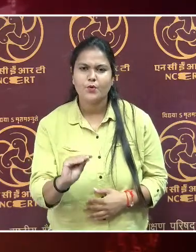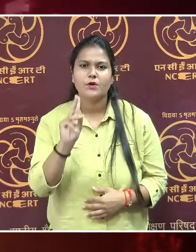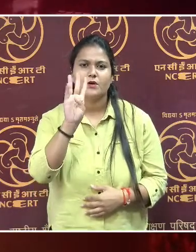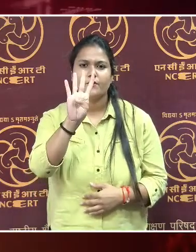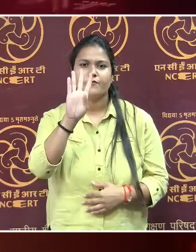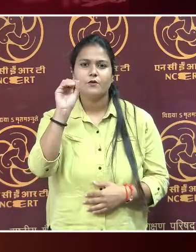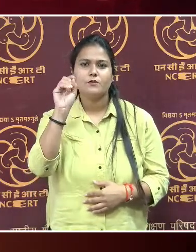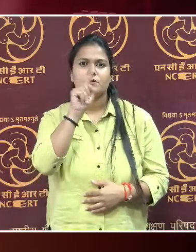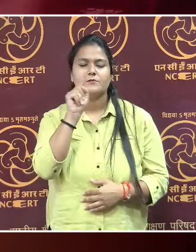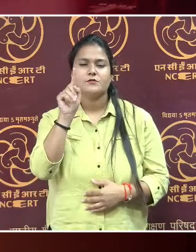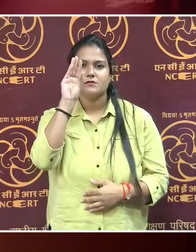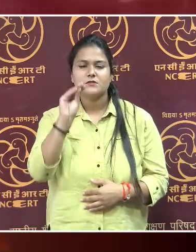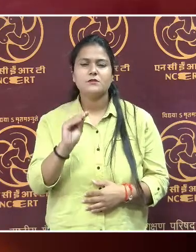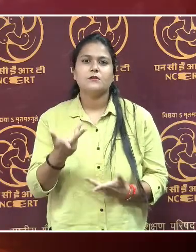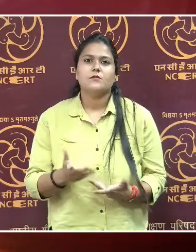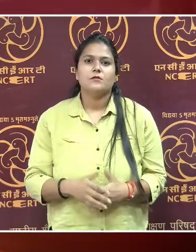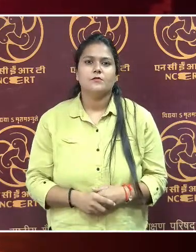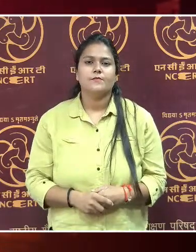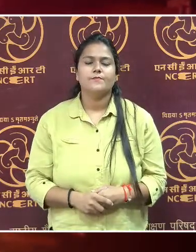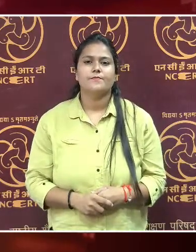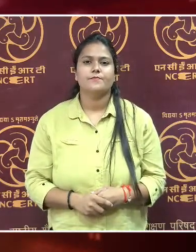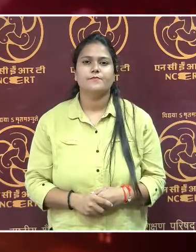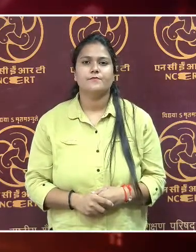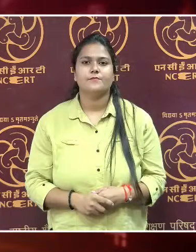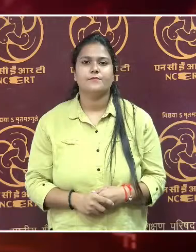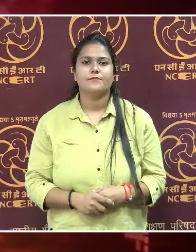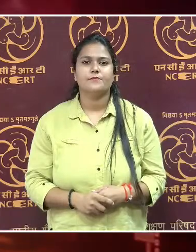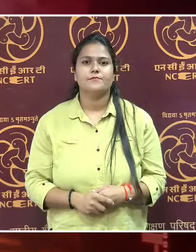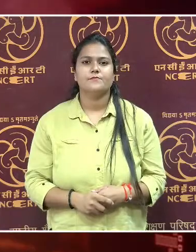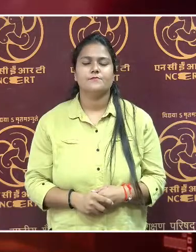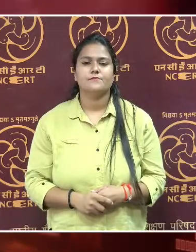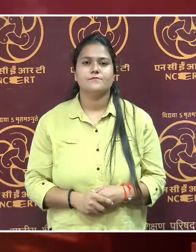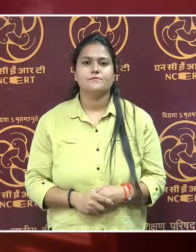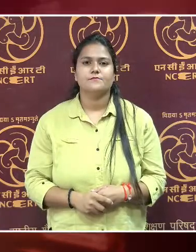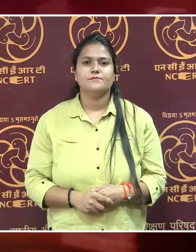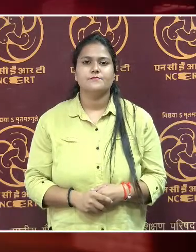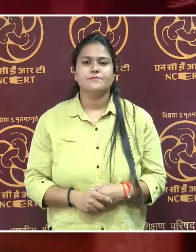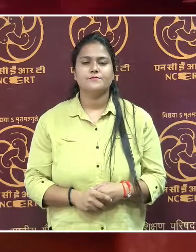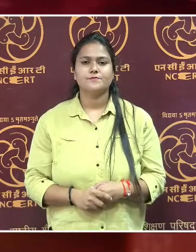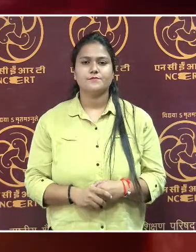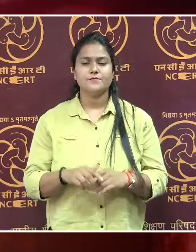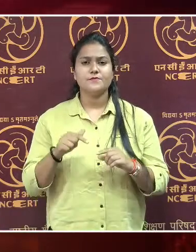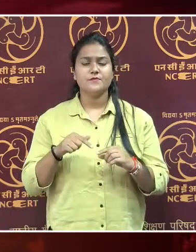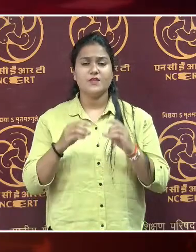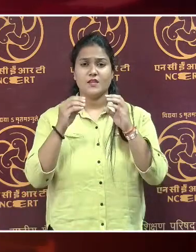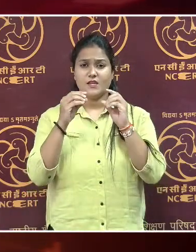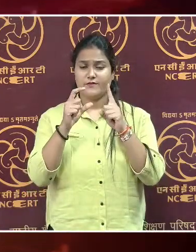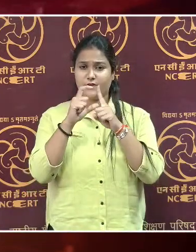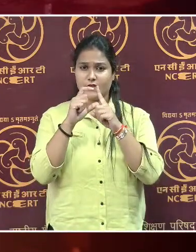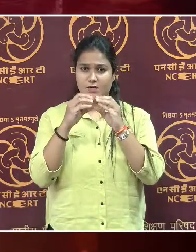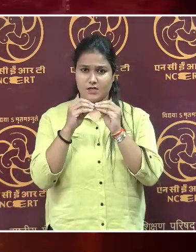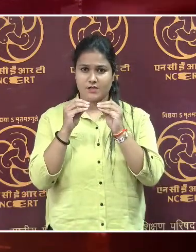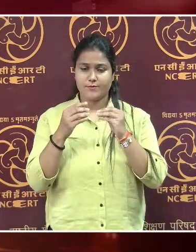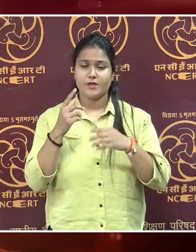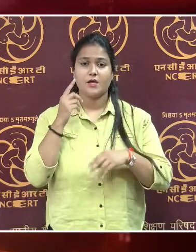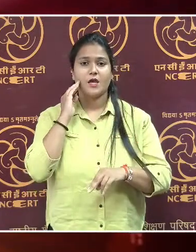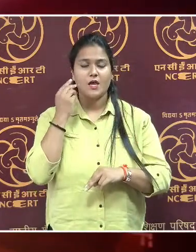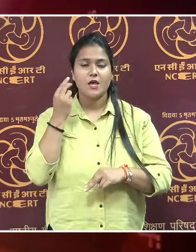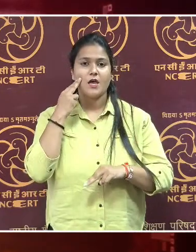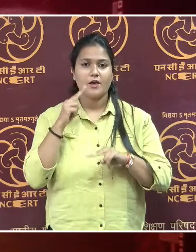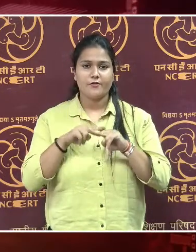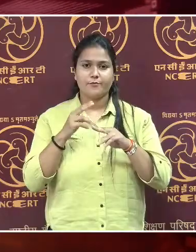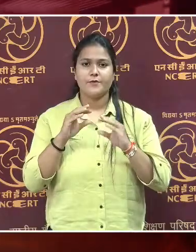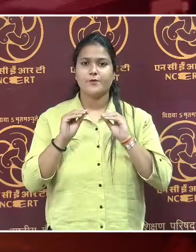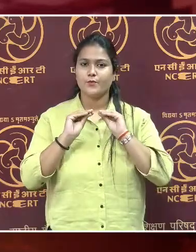look back into the audiogram to see what is this child's degree of hearing loss. Whether what I am teaching in the class, is the